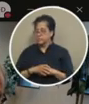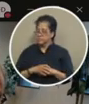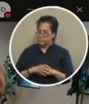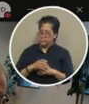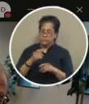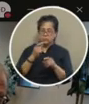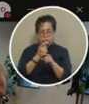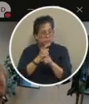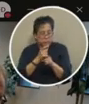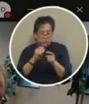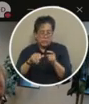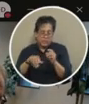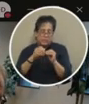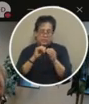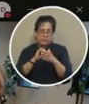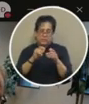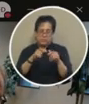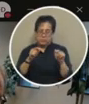Yes, sir, we can add that language.